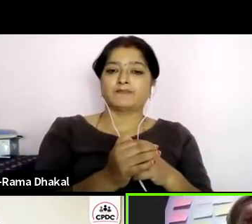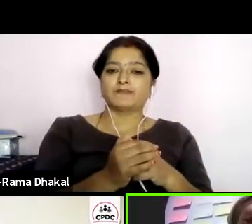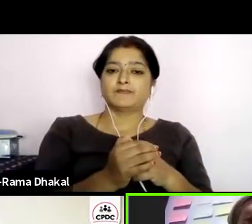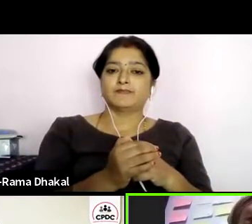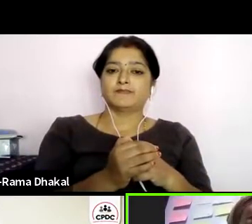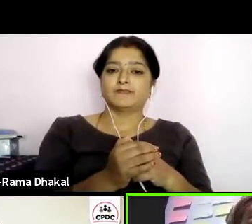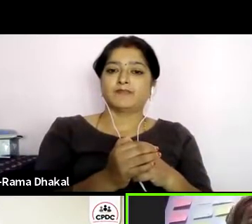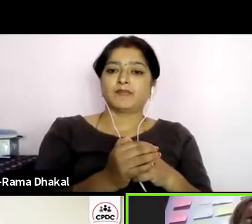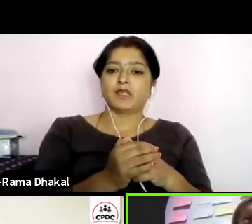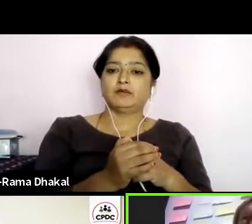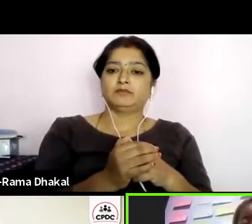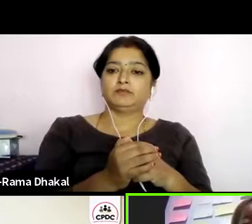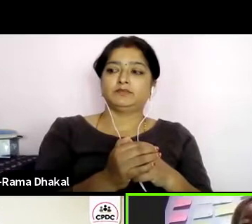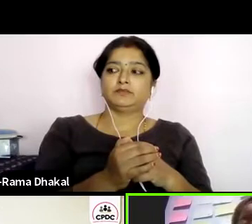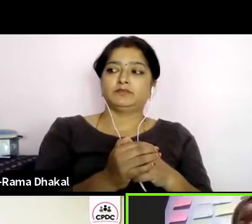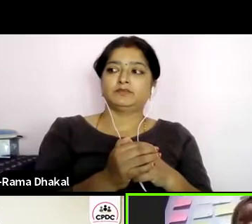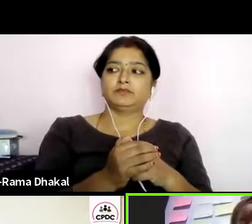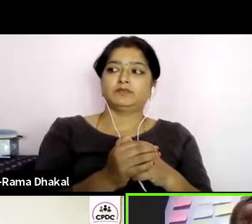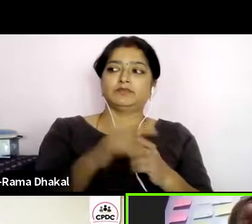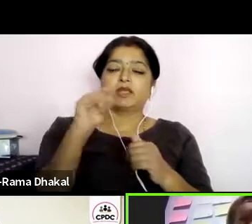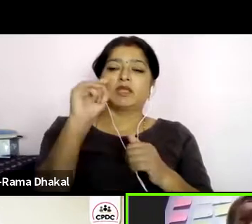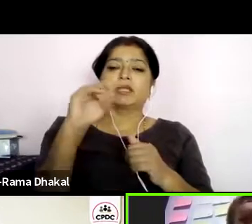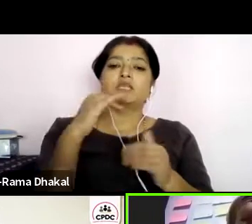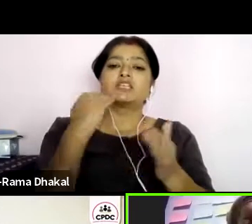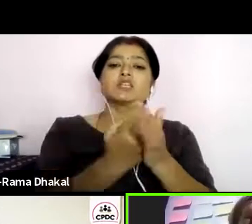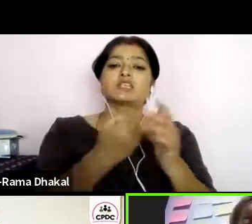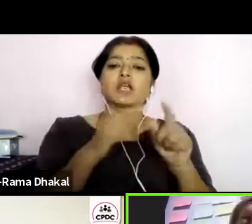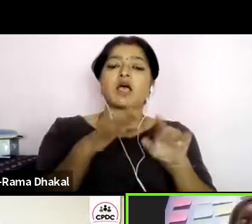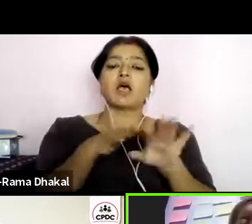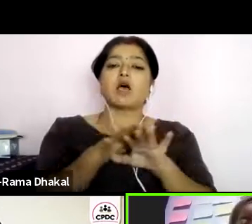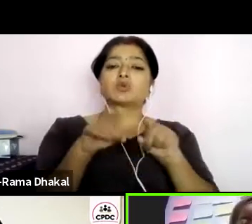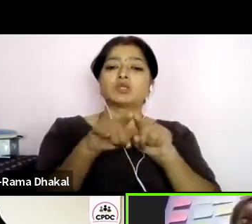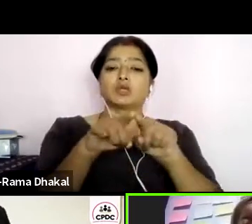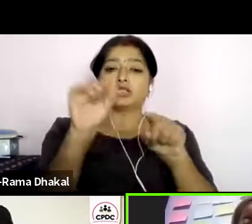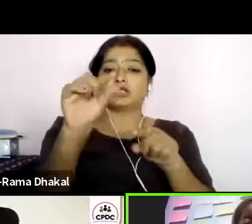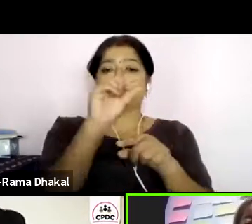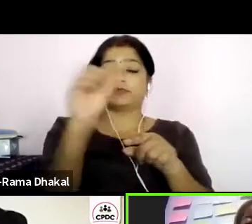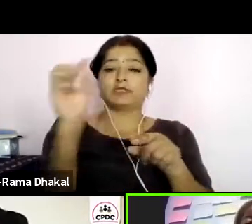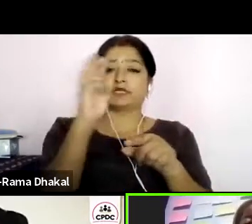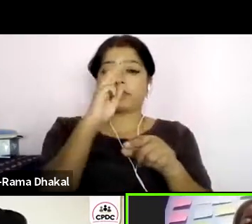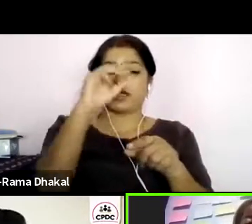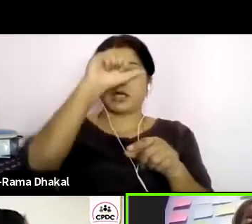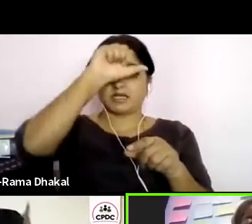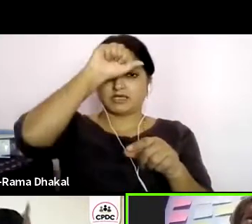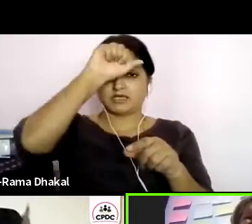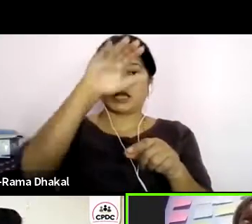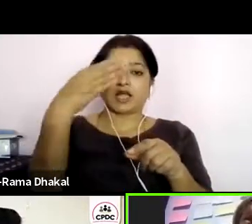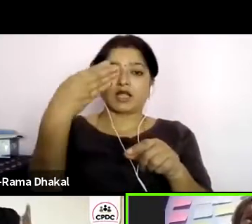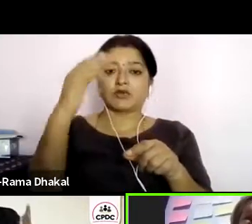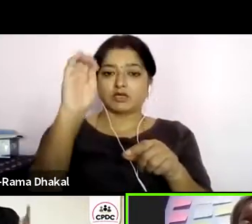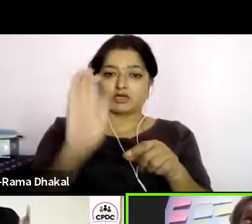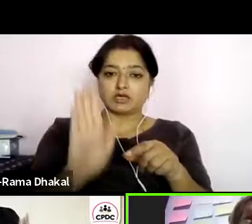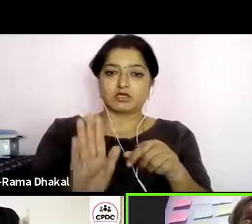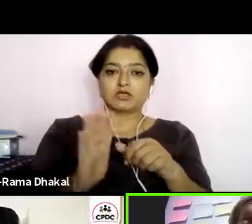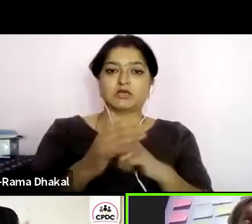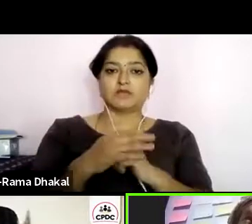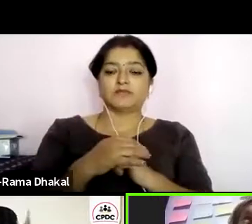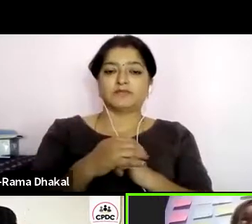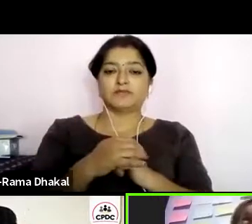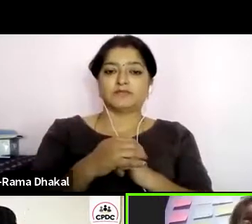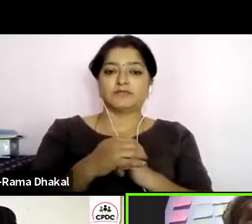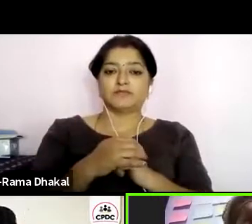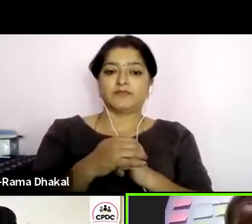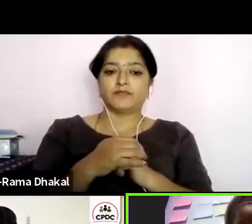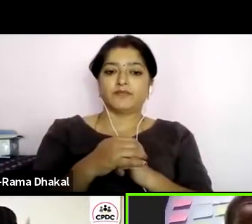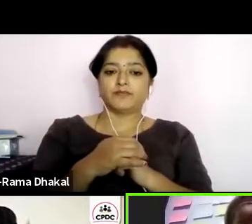are. We might want to empower more than 100 women within a community, but if we don't have the finances to do so, we might not be able